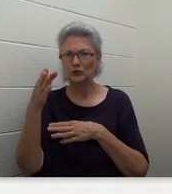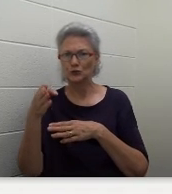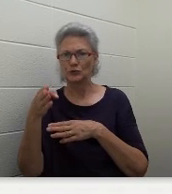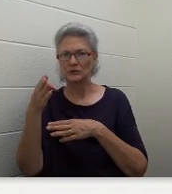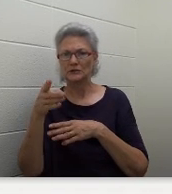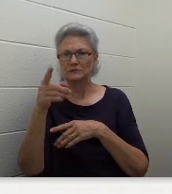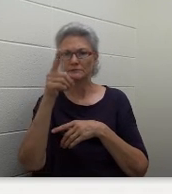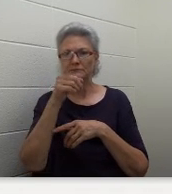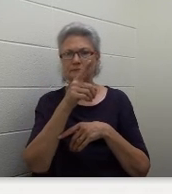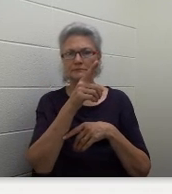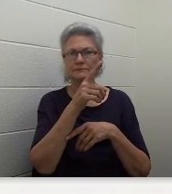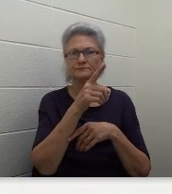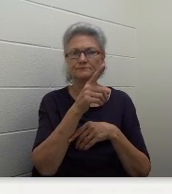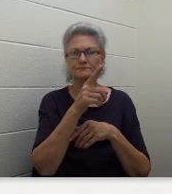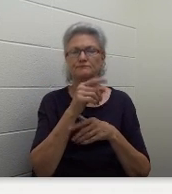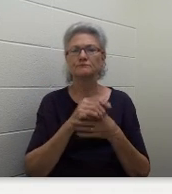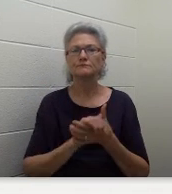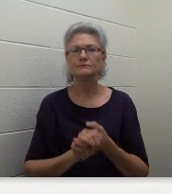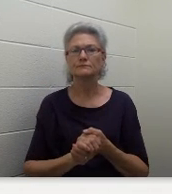here.